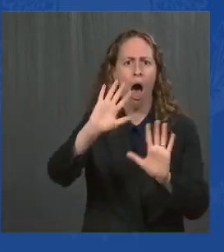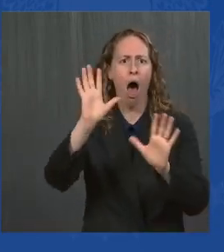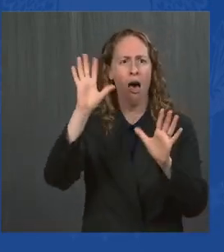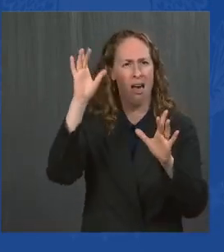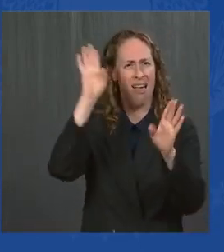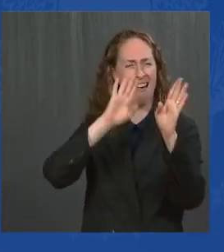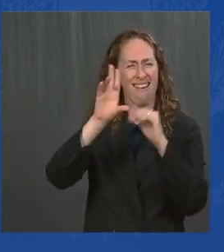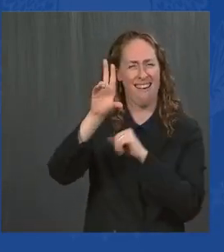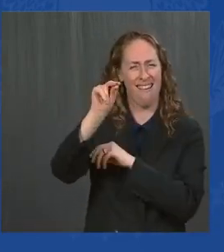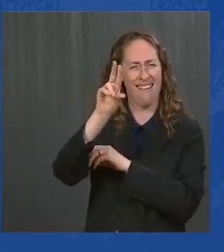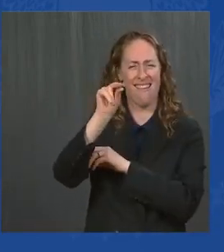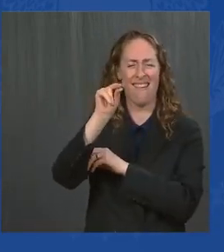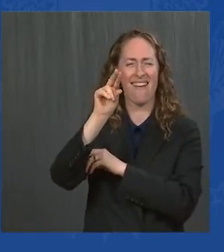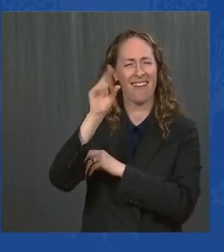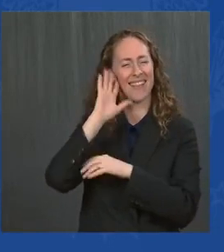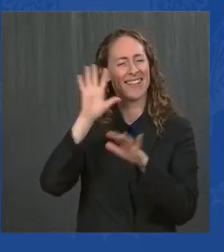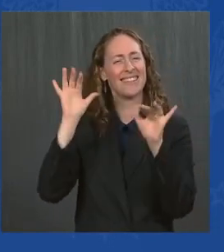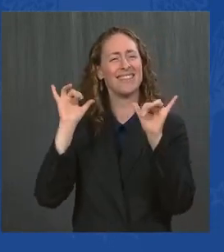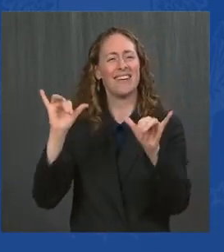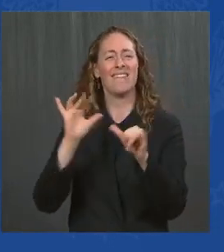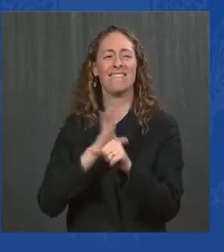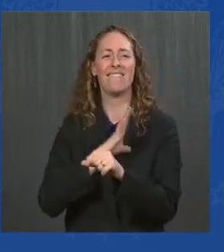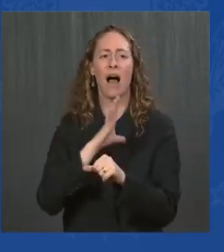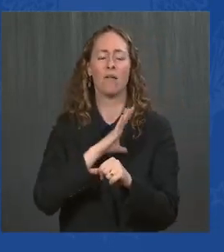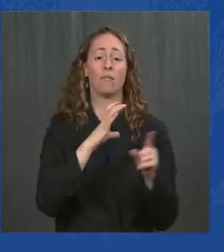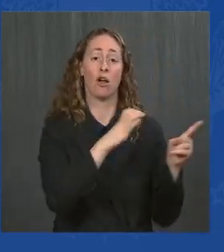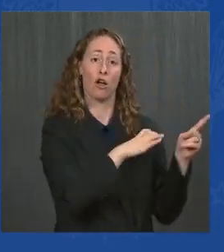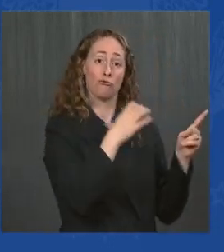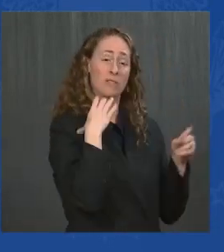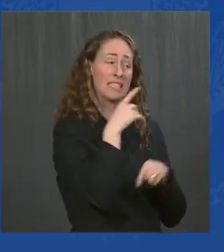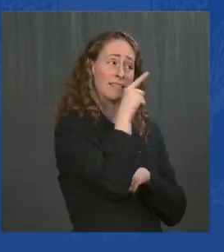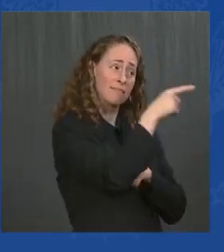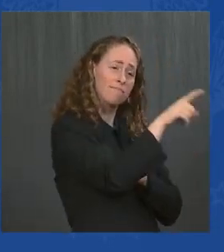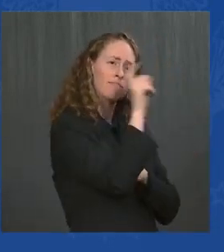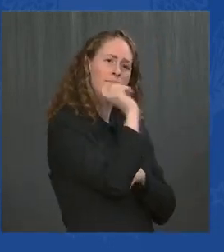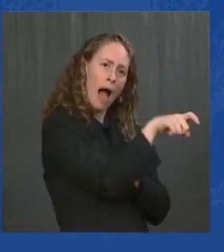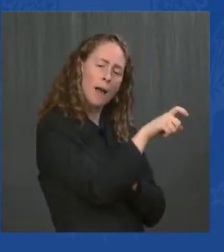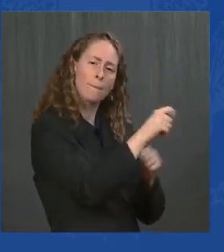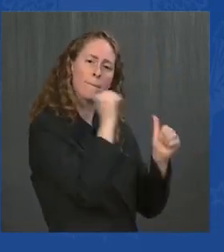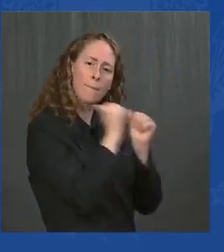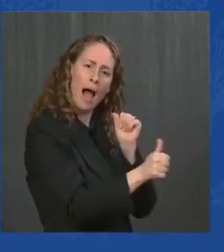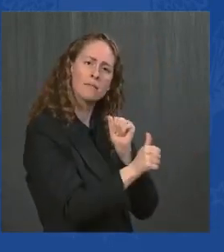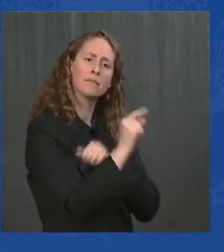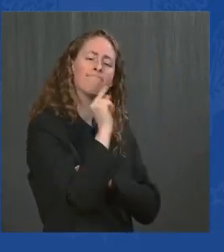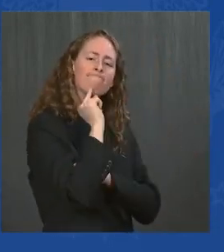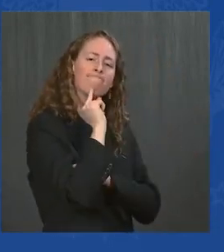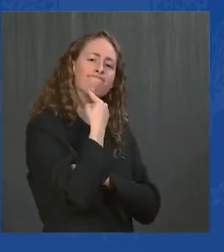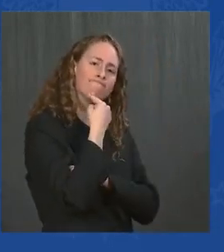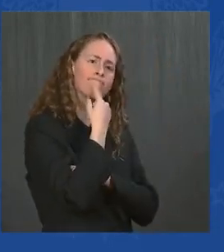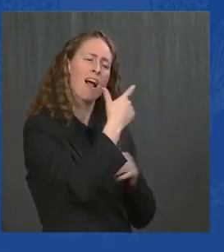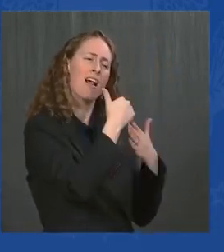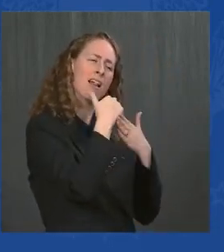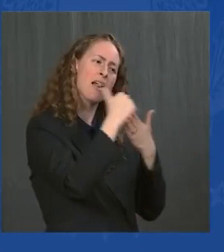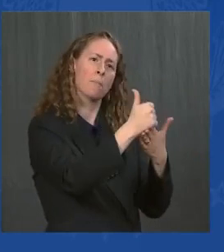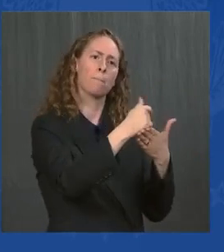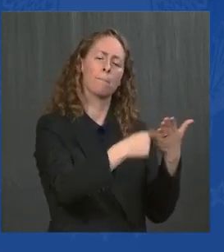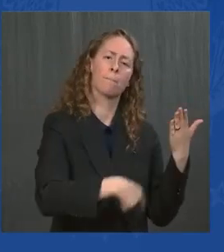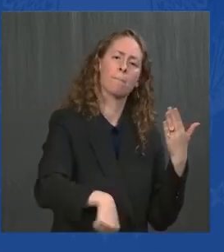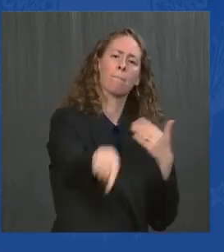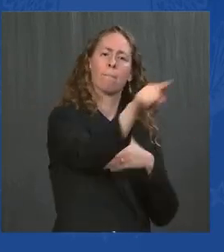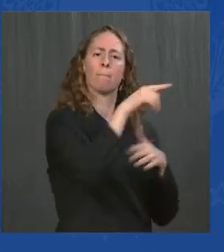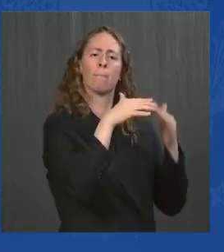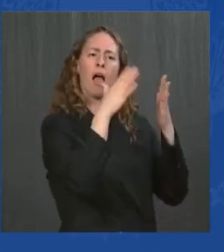and now we need Congress to finish the job, to come through for the American people, ensure that the economy continues to gain strength and